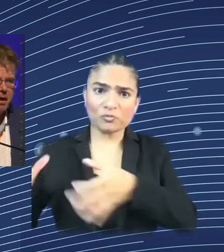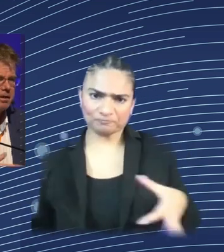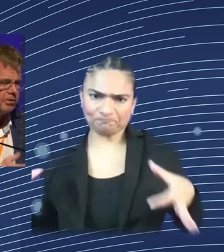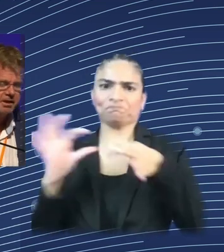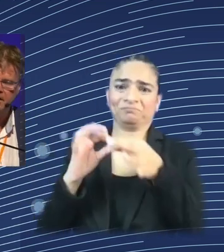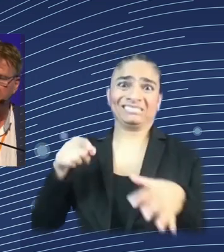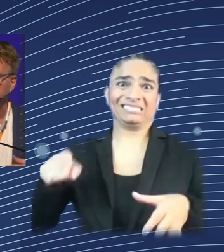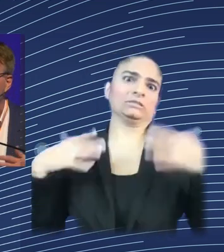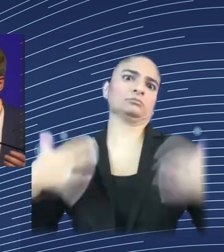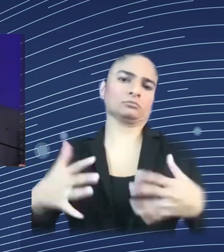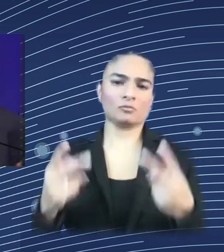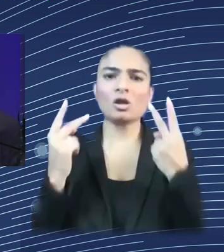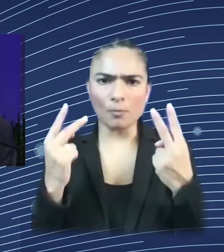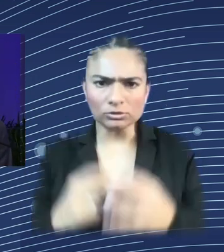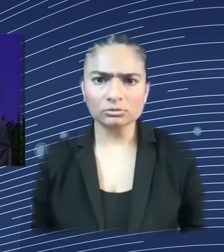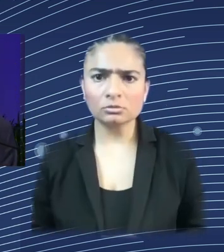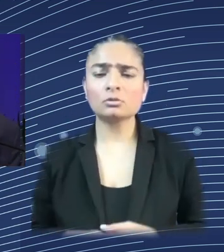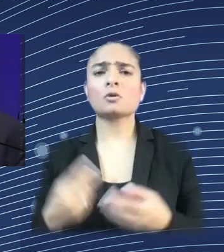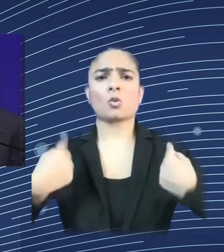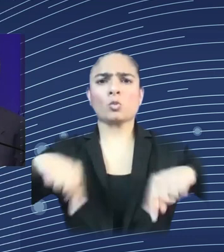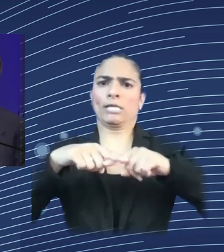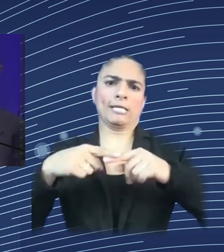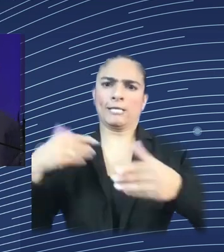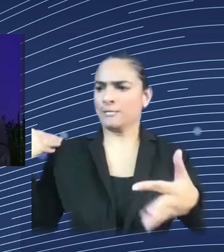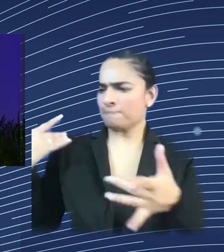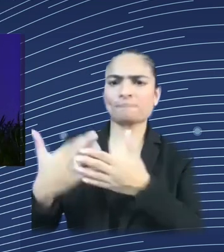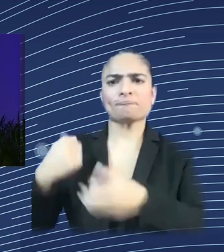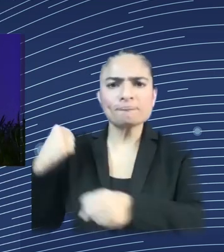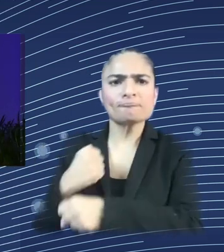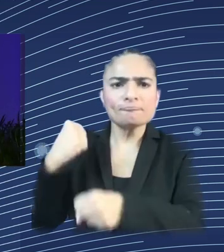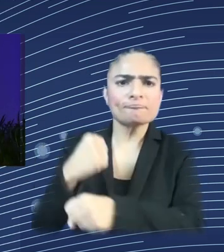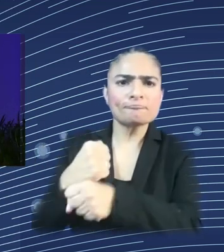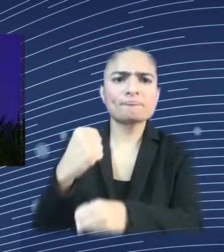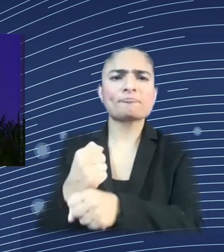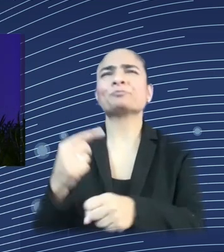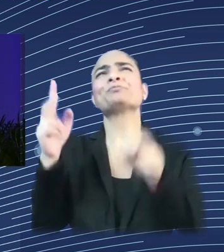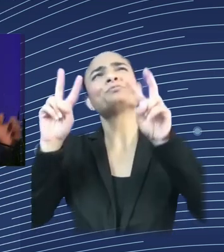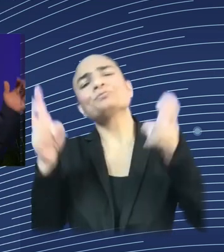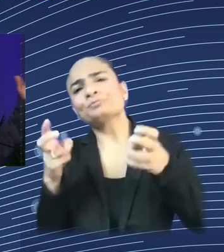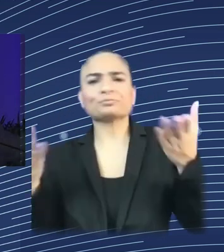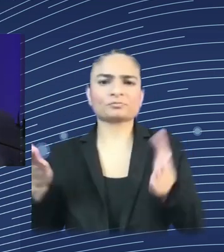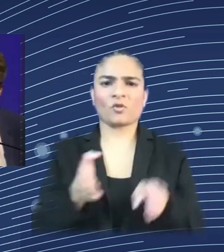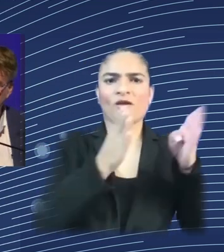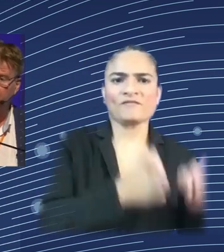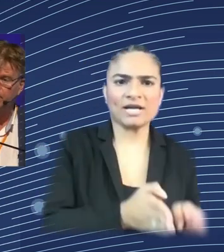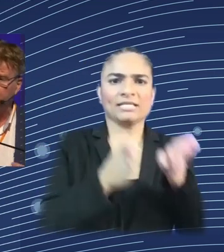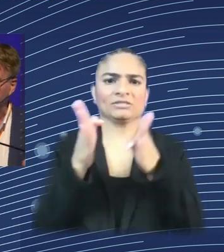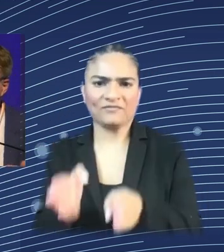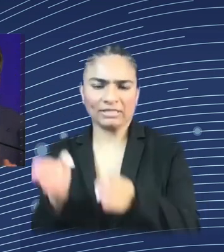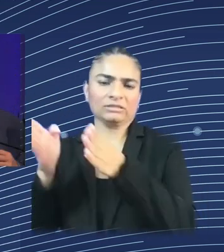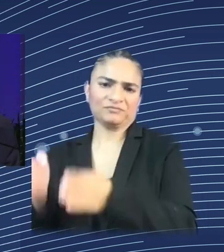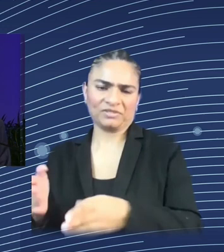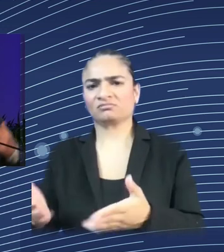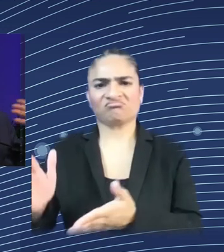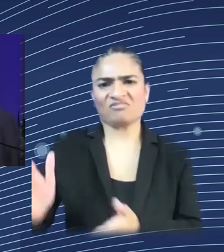data mining, risk analysis, and of course also artificial intelligence. I will come back to this afterwards. We have six fraud